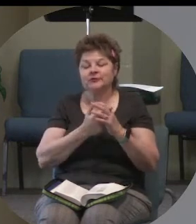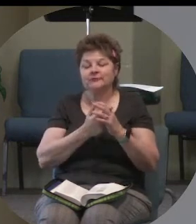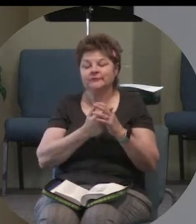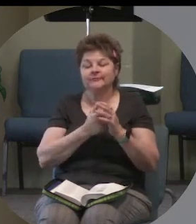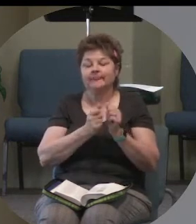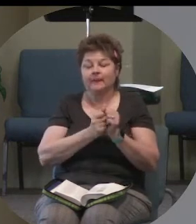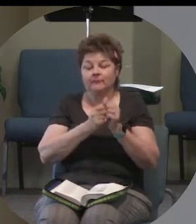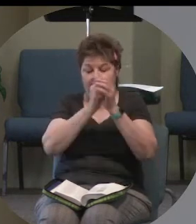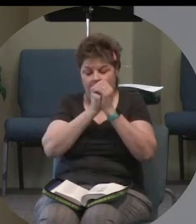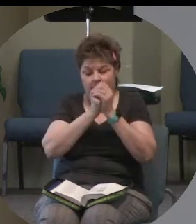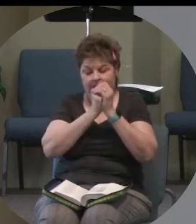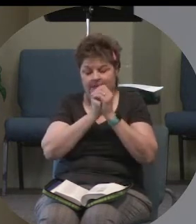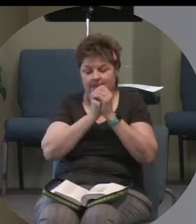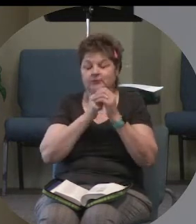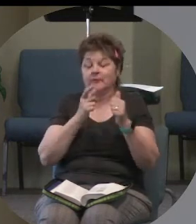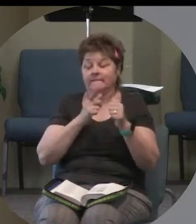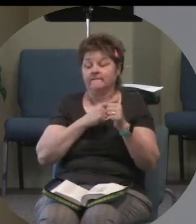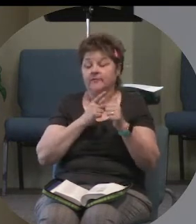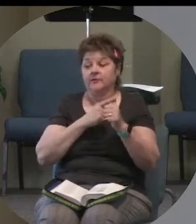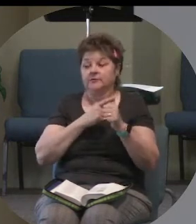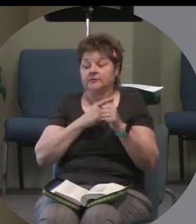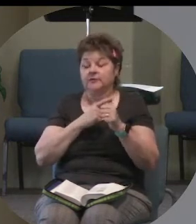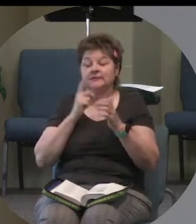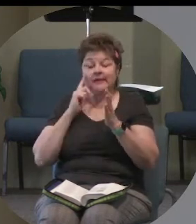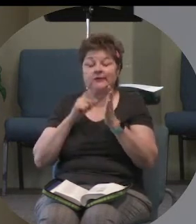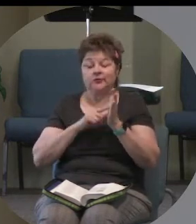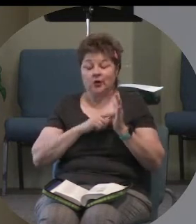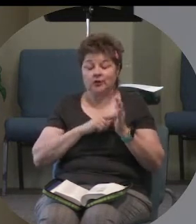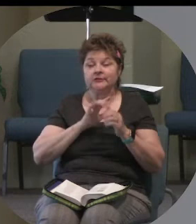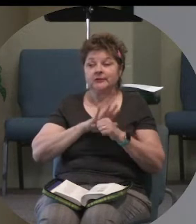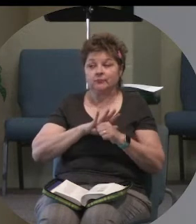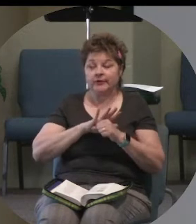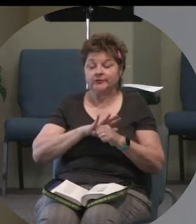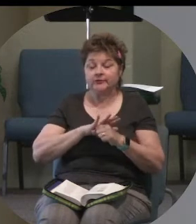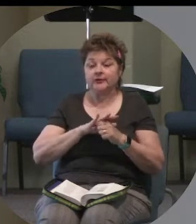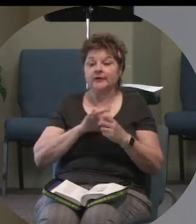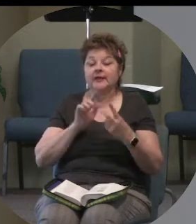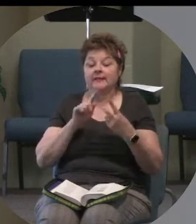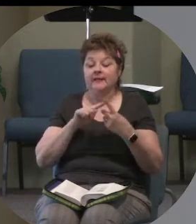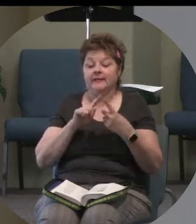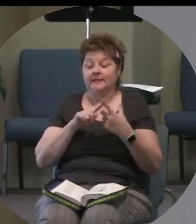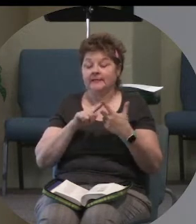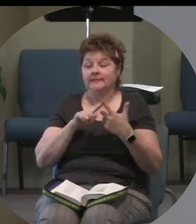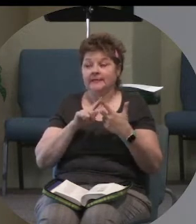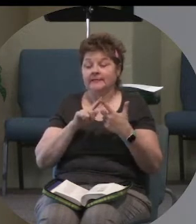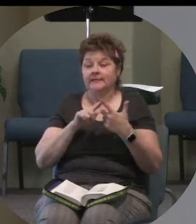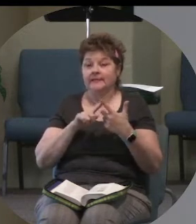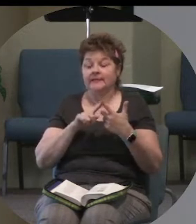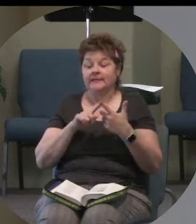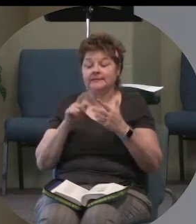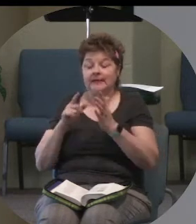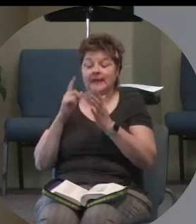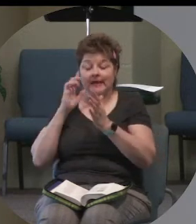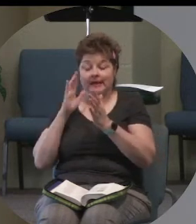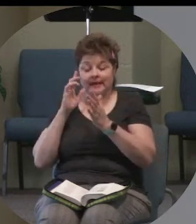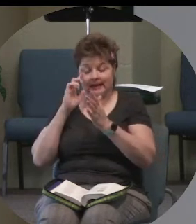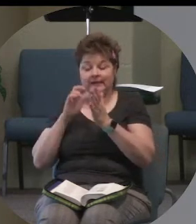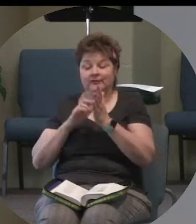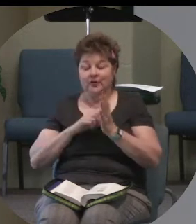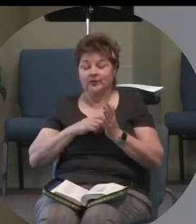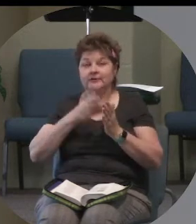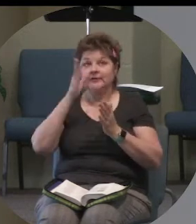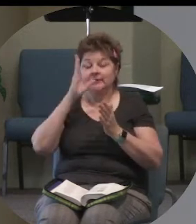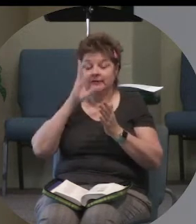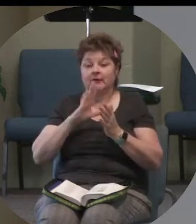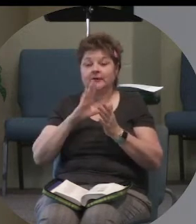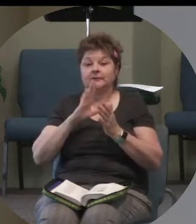acknowledging our pressure. Our second thing is acknowledging God's majestic power and authority over